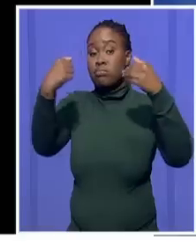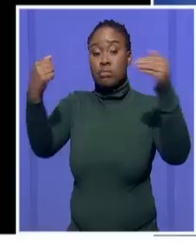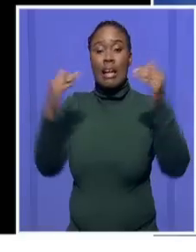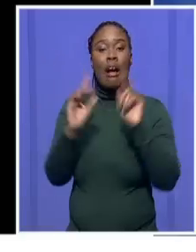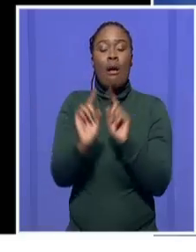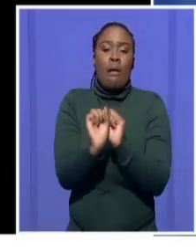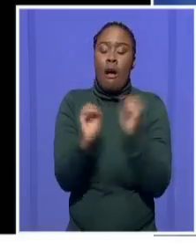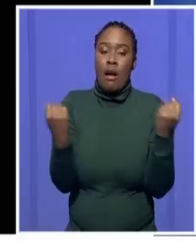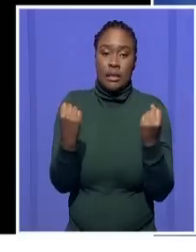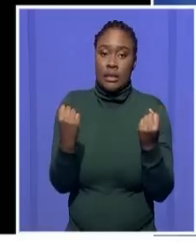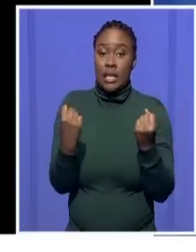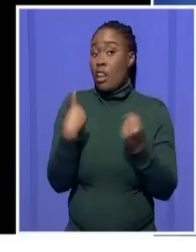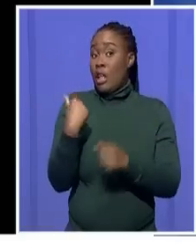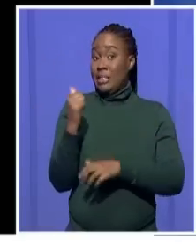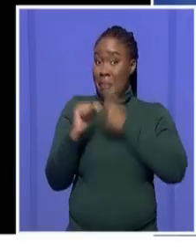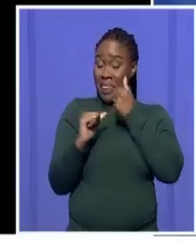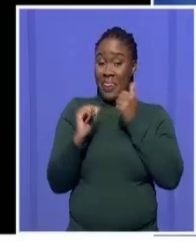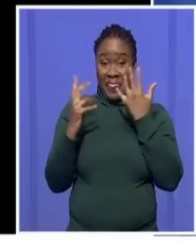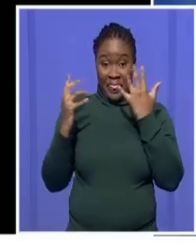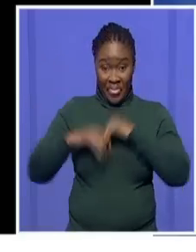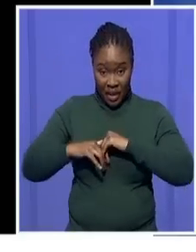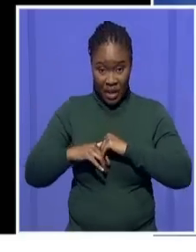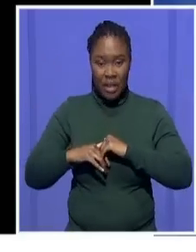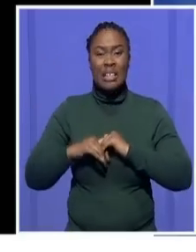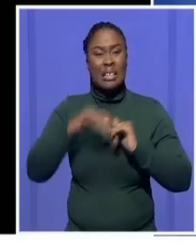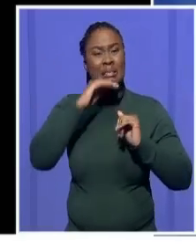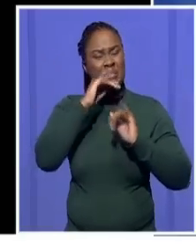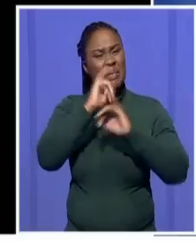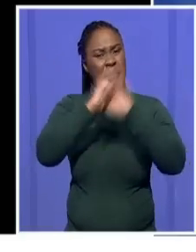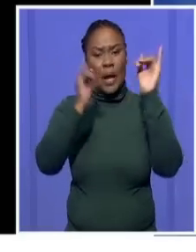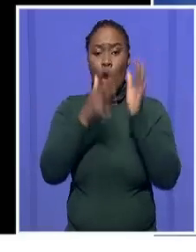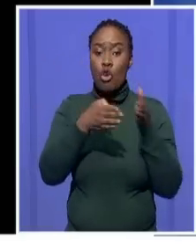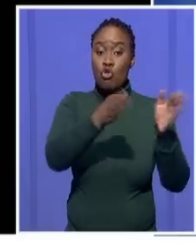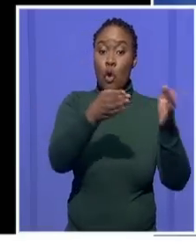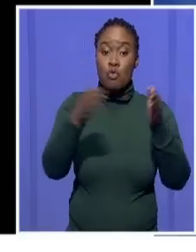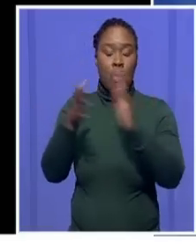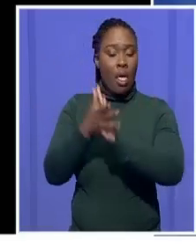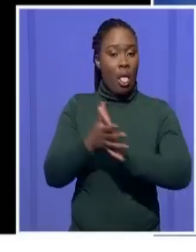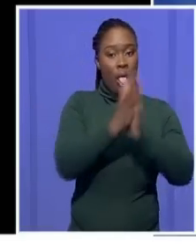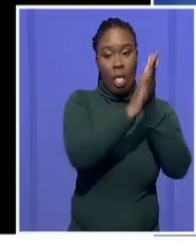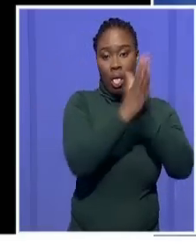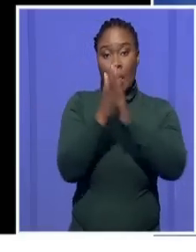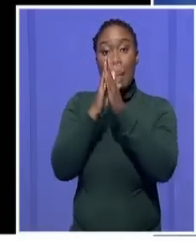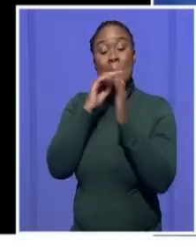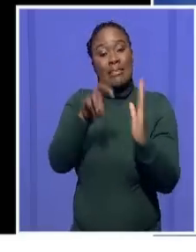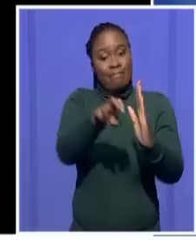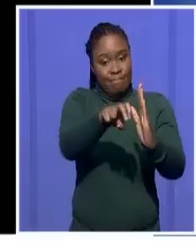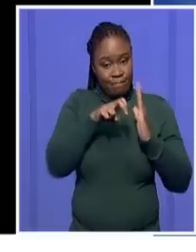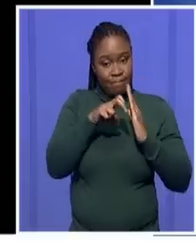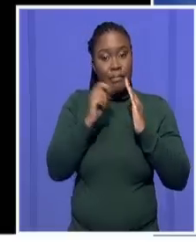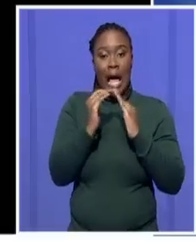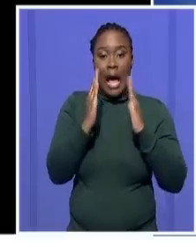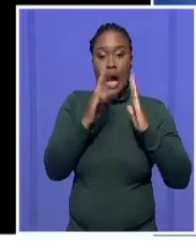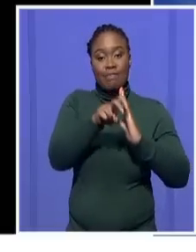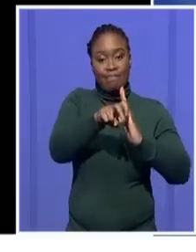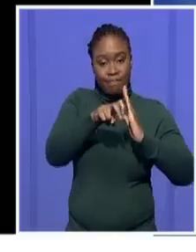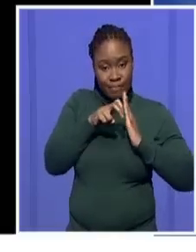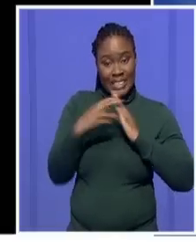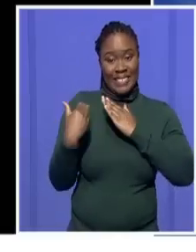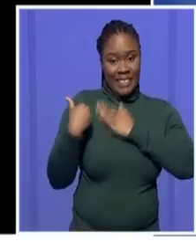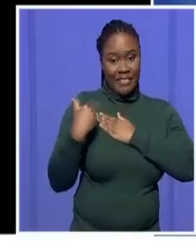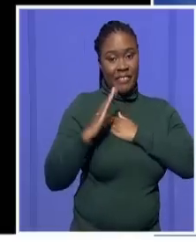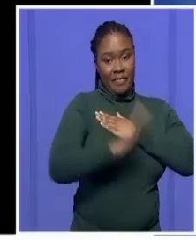last month and the shape and the roads that was done, whatever little held has now started to give way as